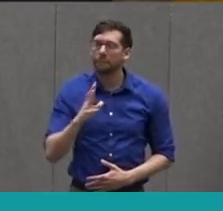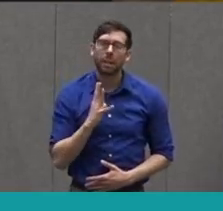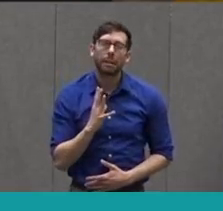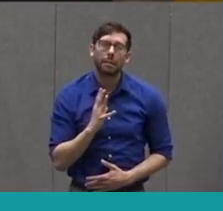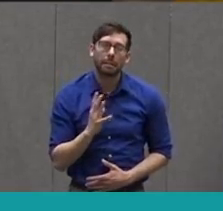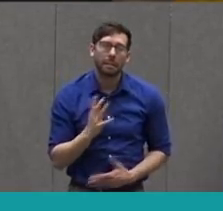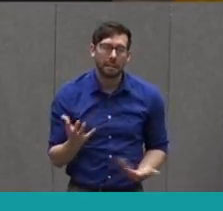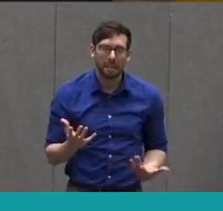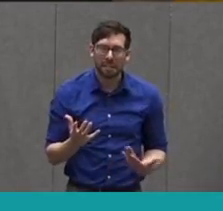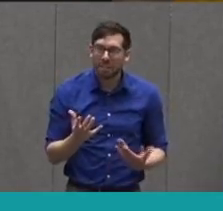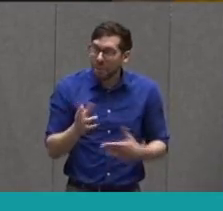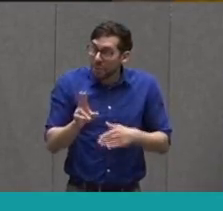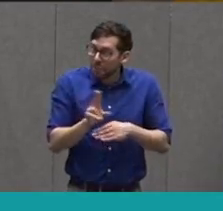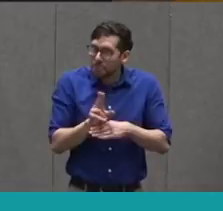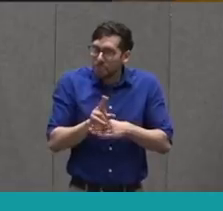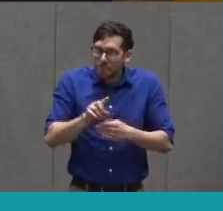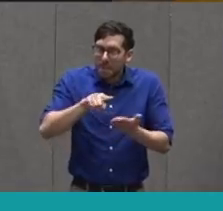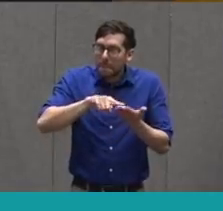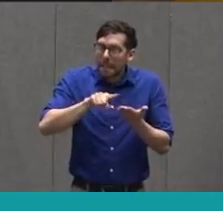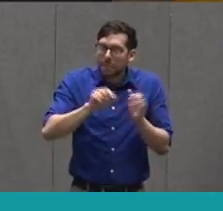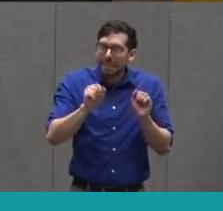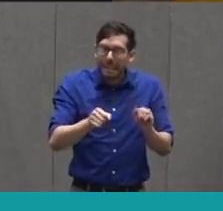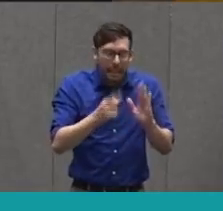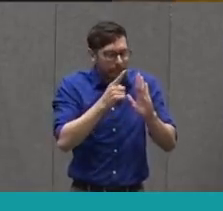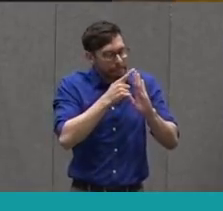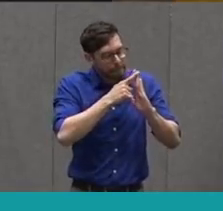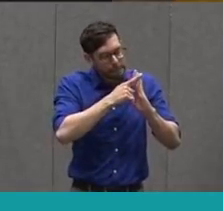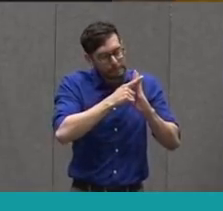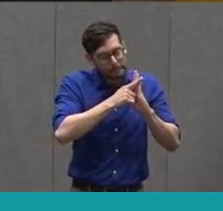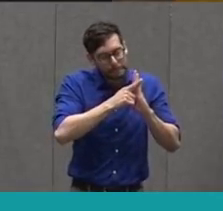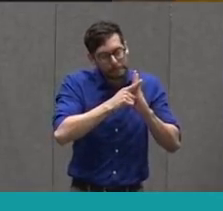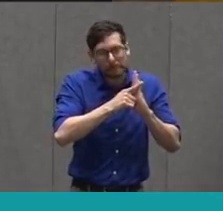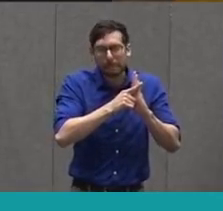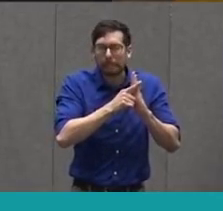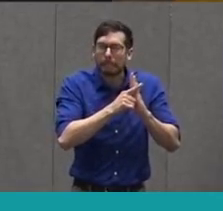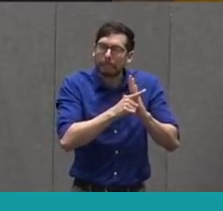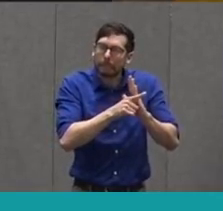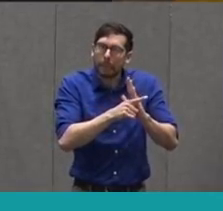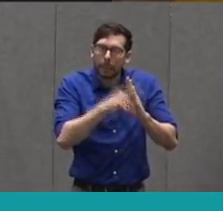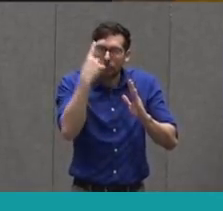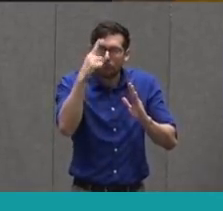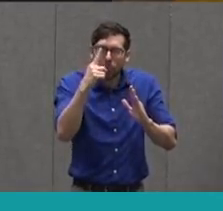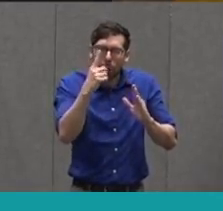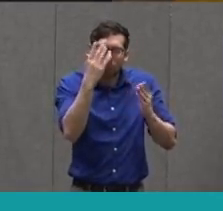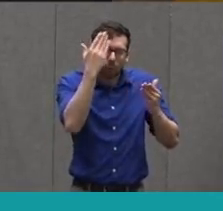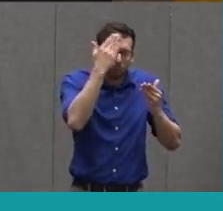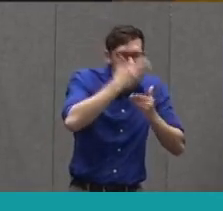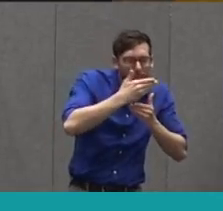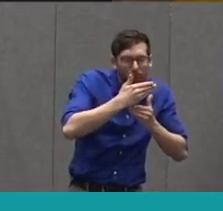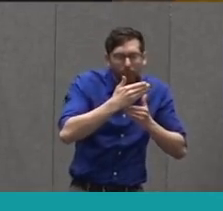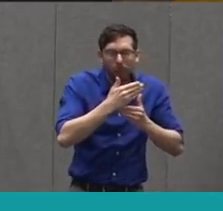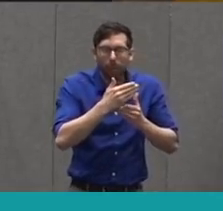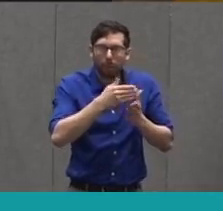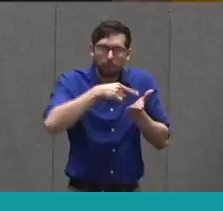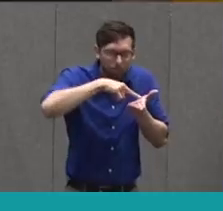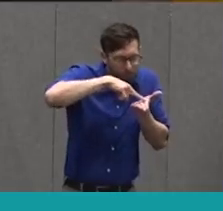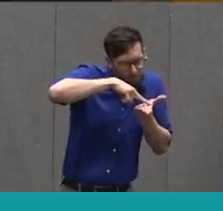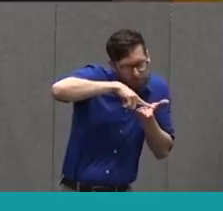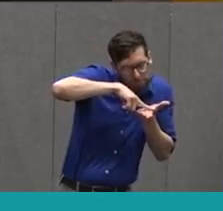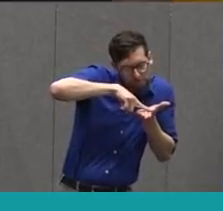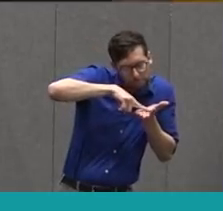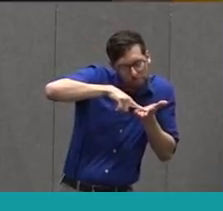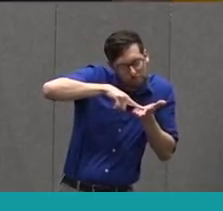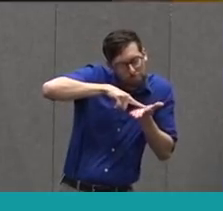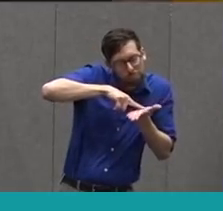shade things and color in different things. And depending on how hard you press with your pencil, you